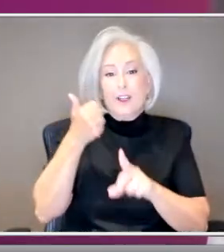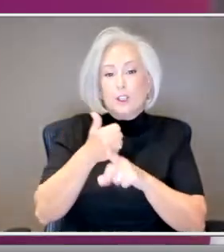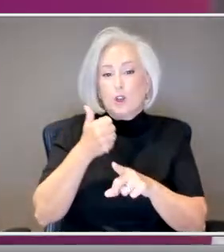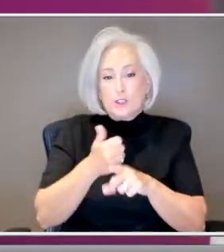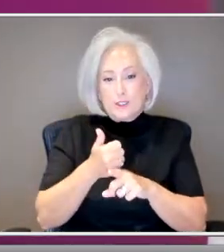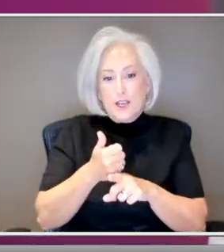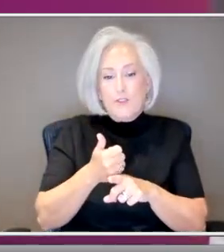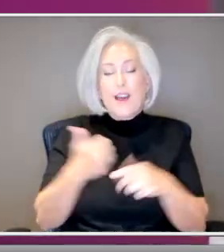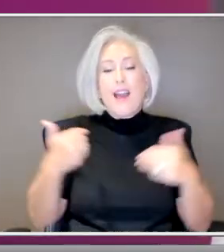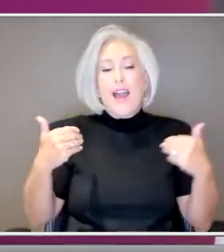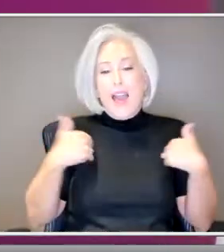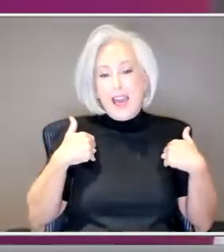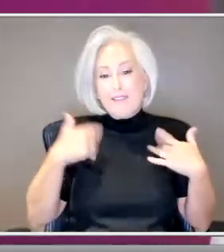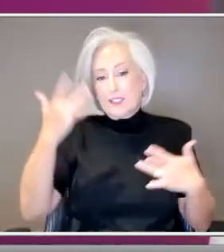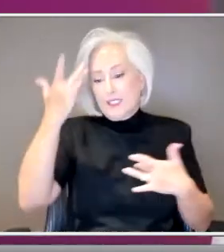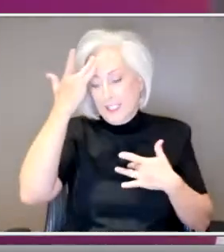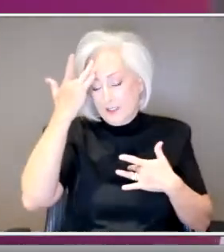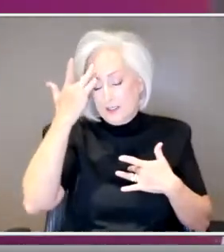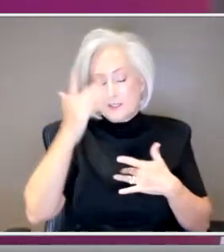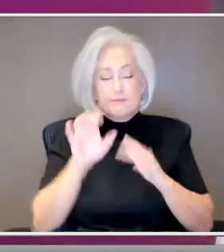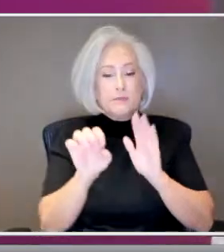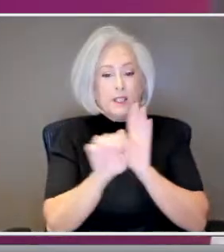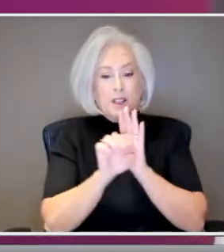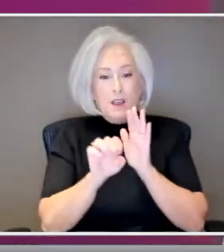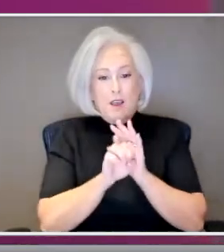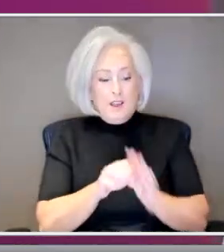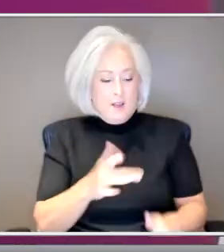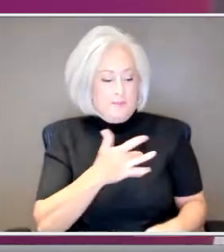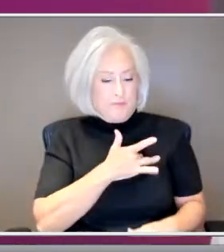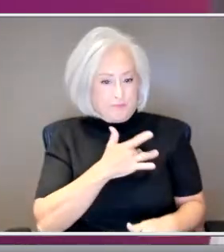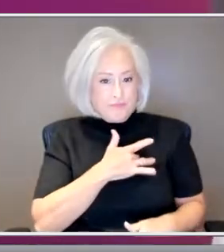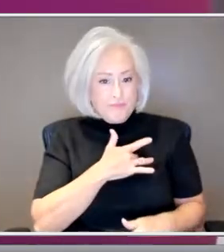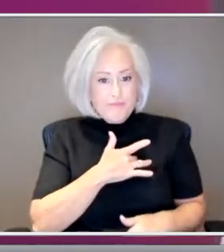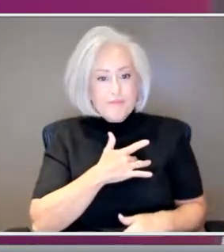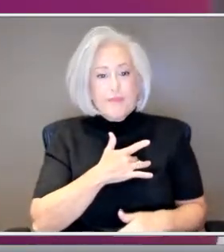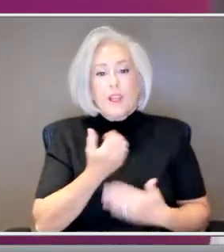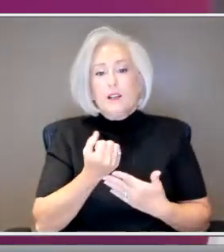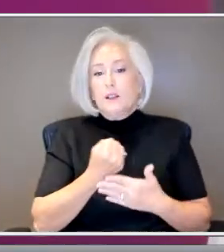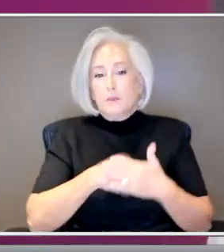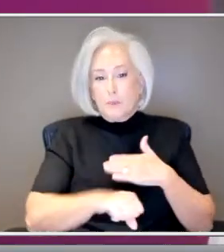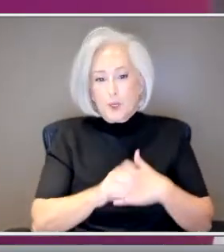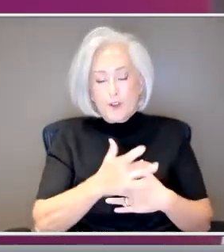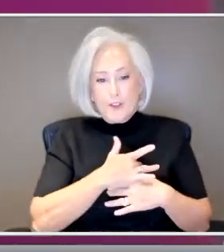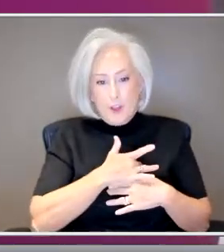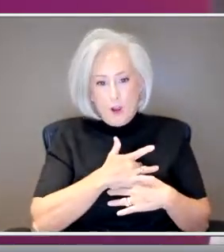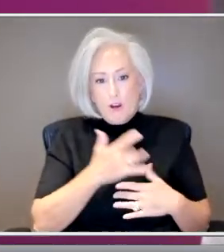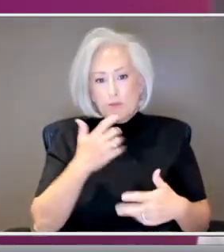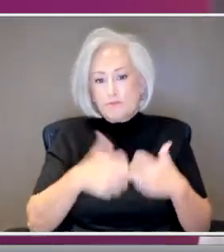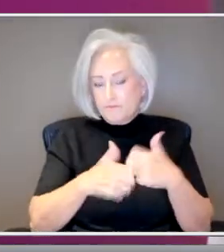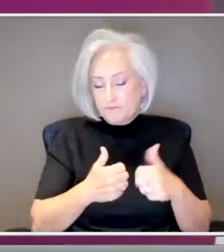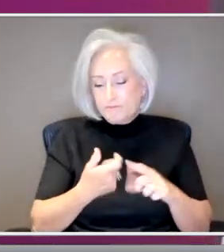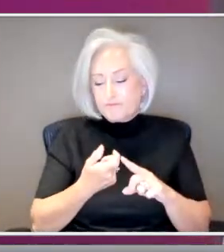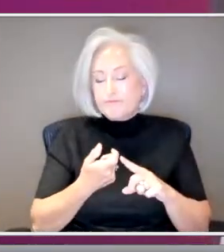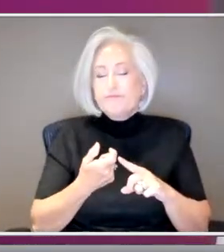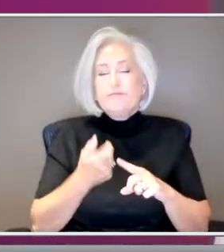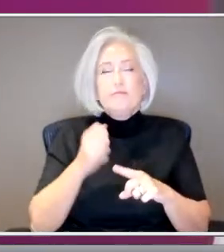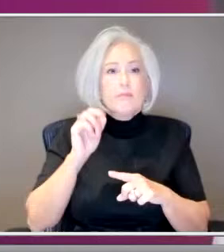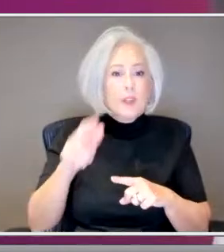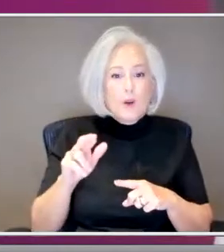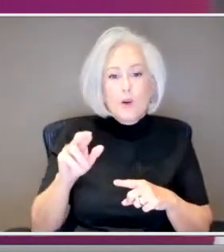for example, if you already have congenital heart defect, a cardiomyopathy, life insurance may use your